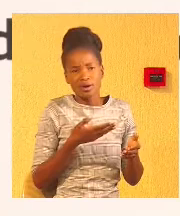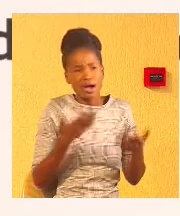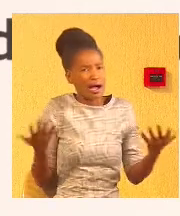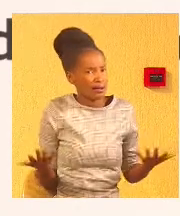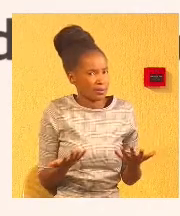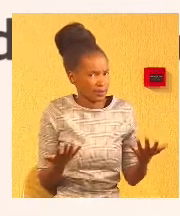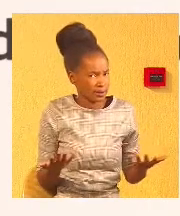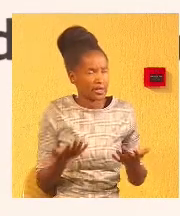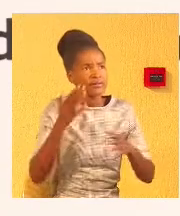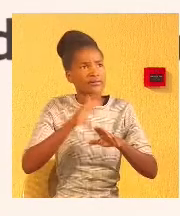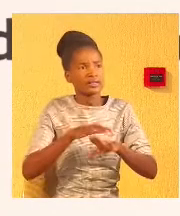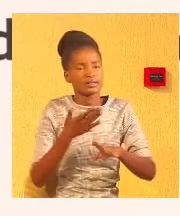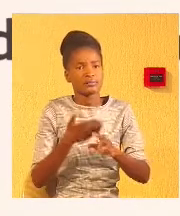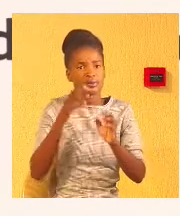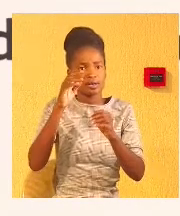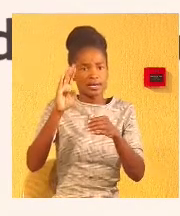where for the commercial farmers,